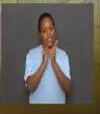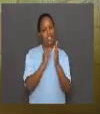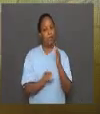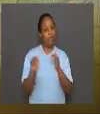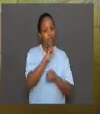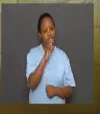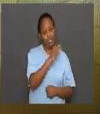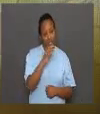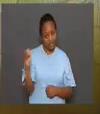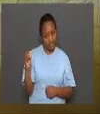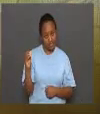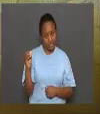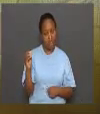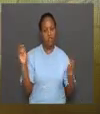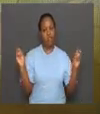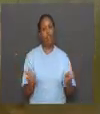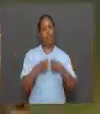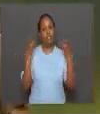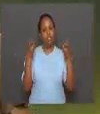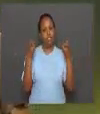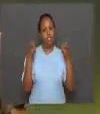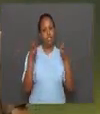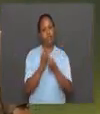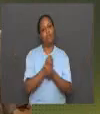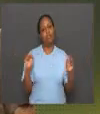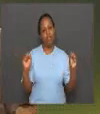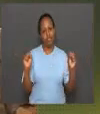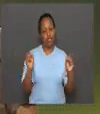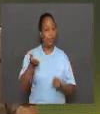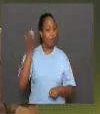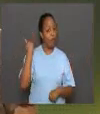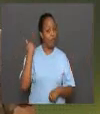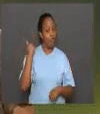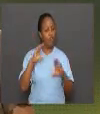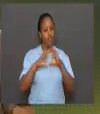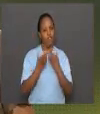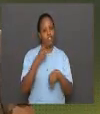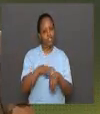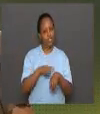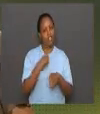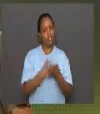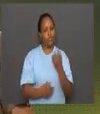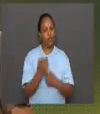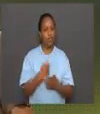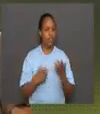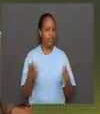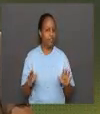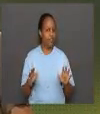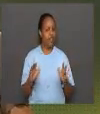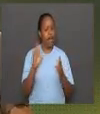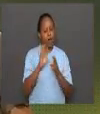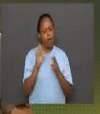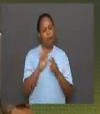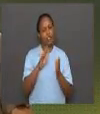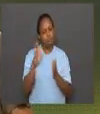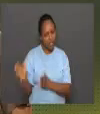and management of conflicts. Last time, we discussed alternative methods